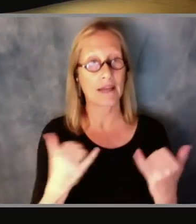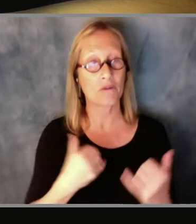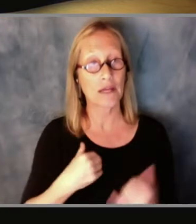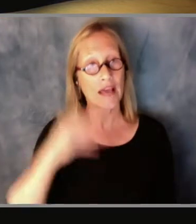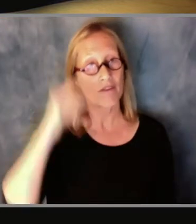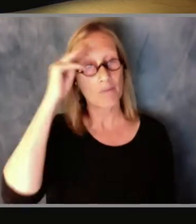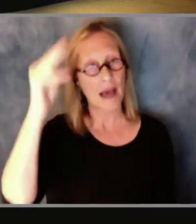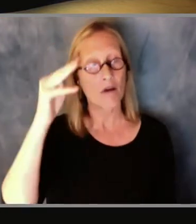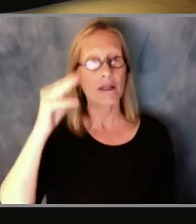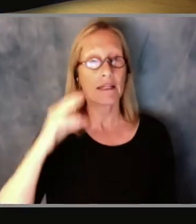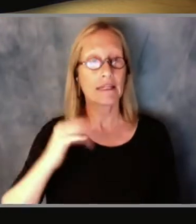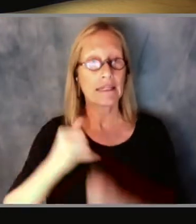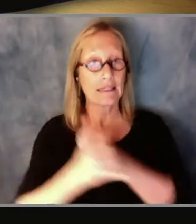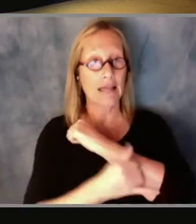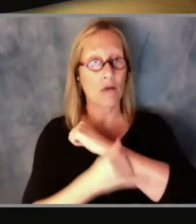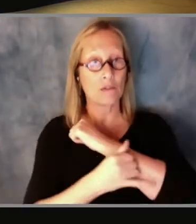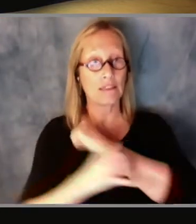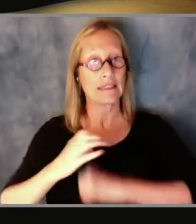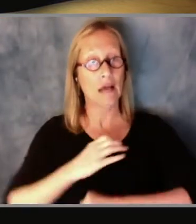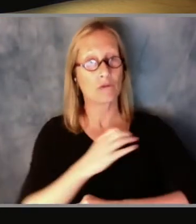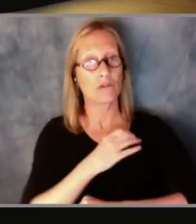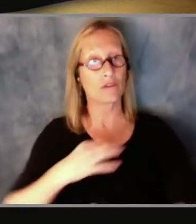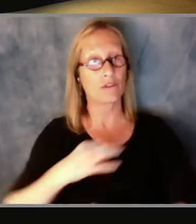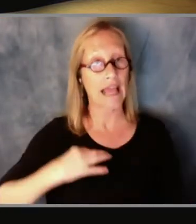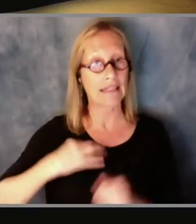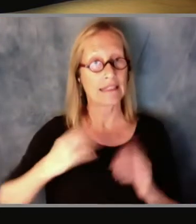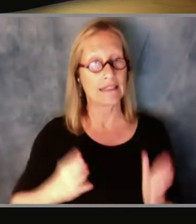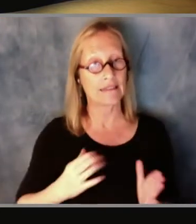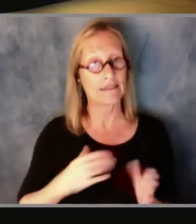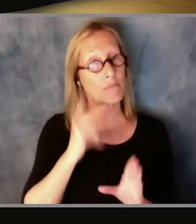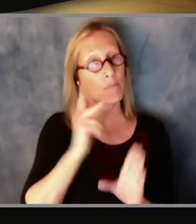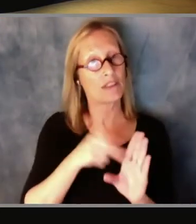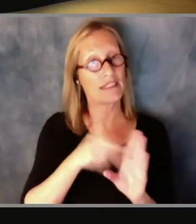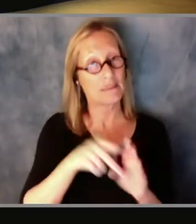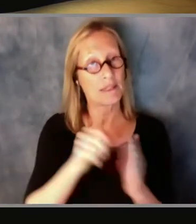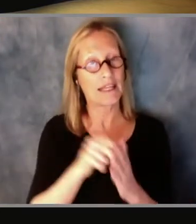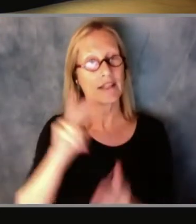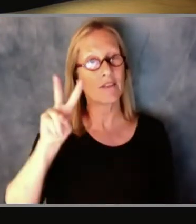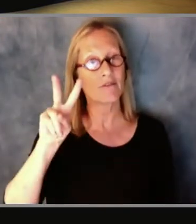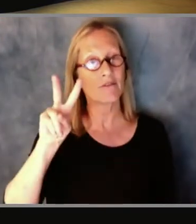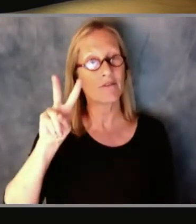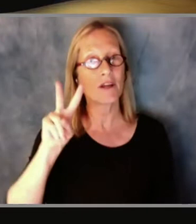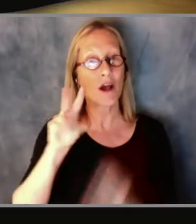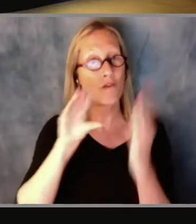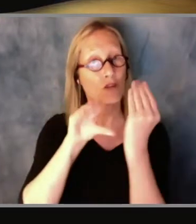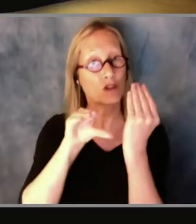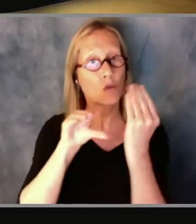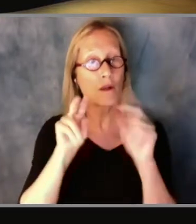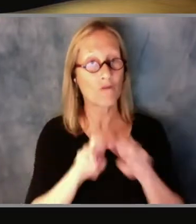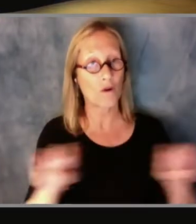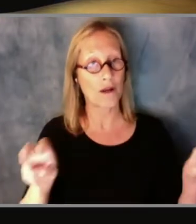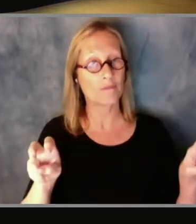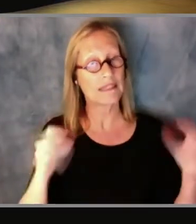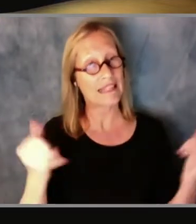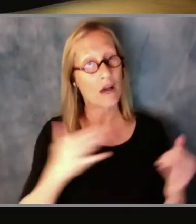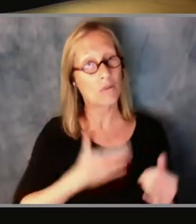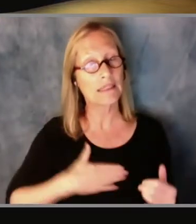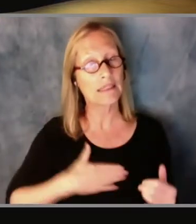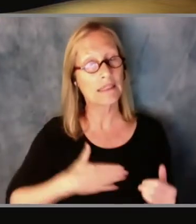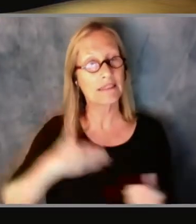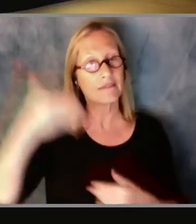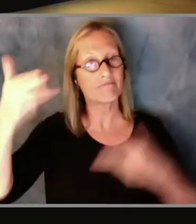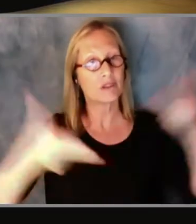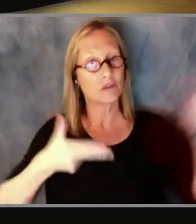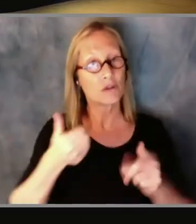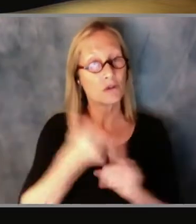candidates participating in our virtual forum. At this time, we would like for you to introduce yourself. You have 30